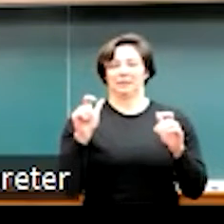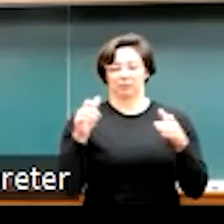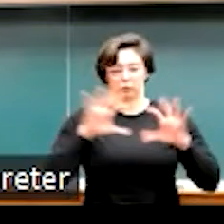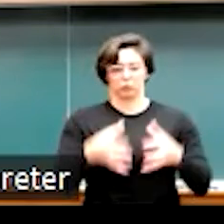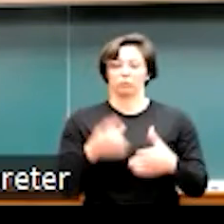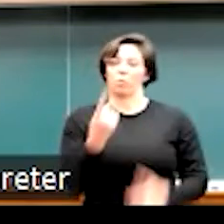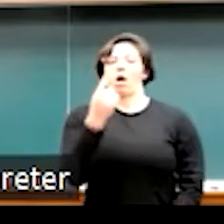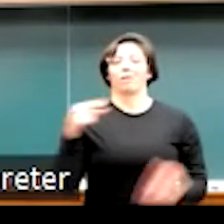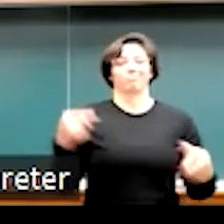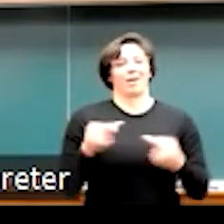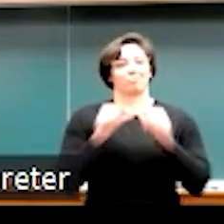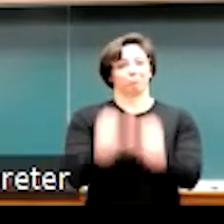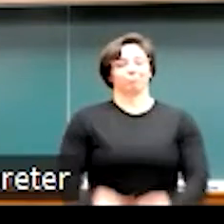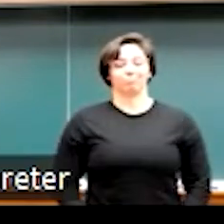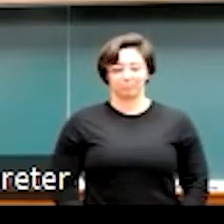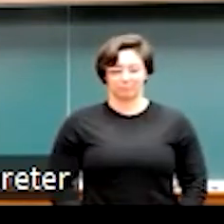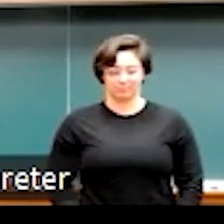one of those is pain.